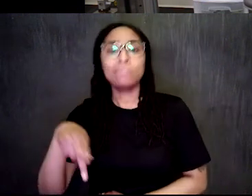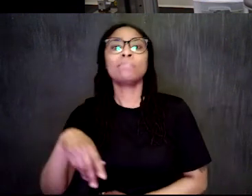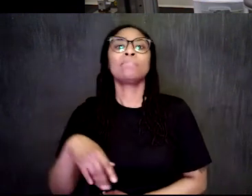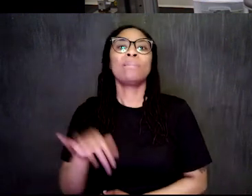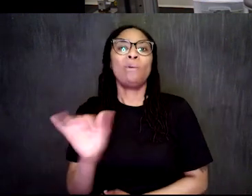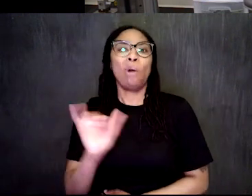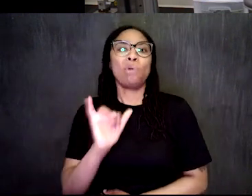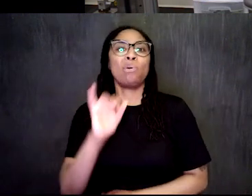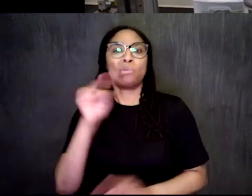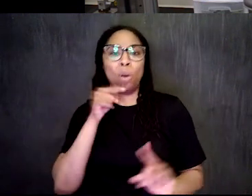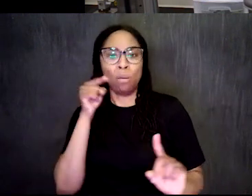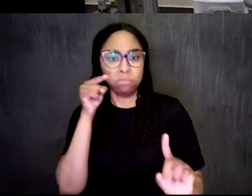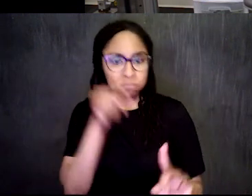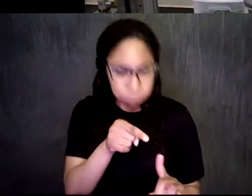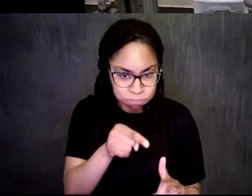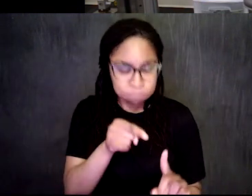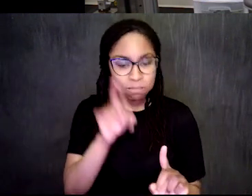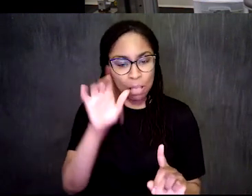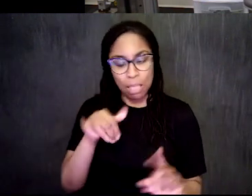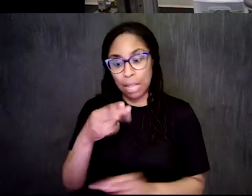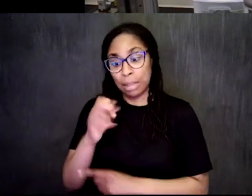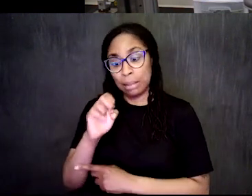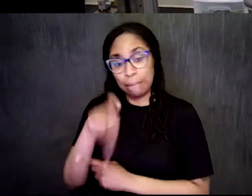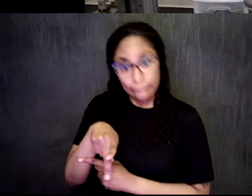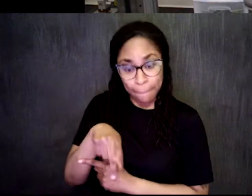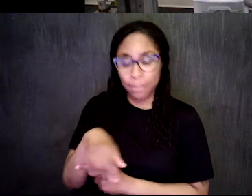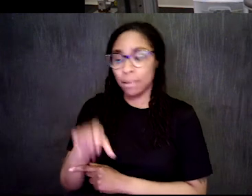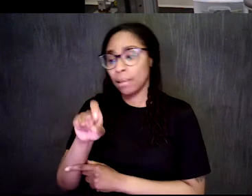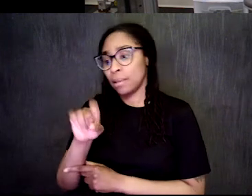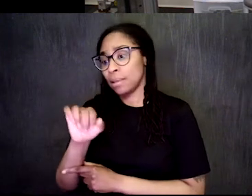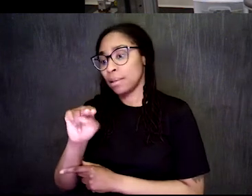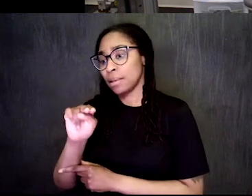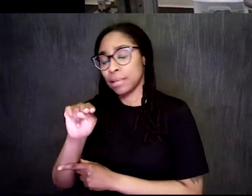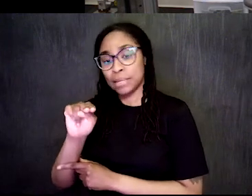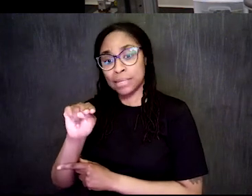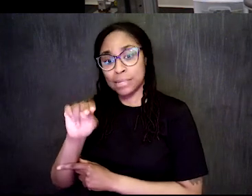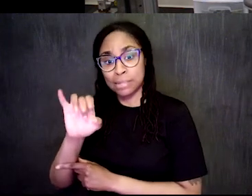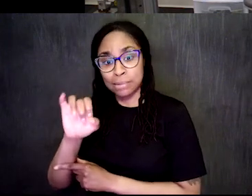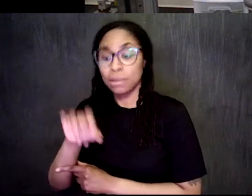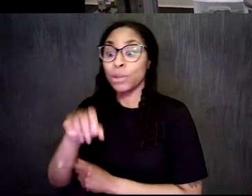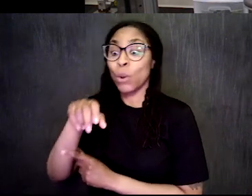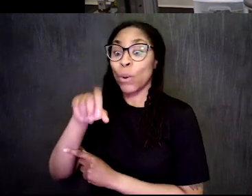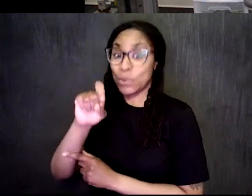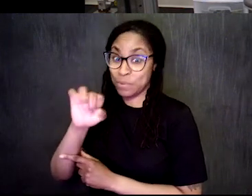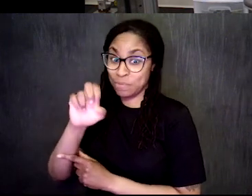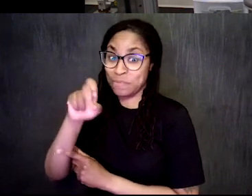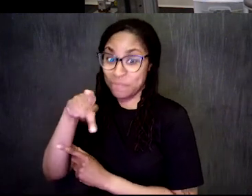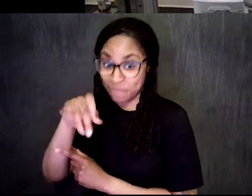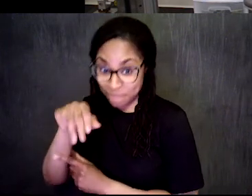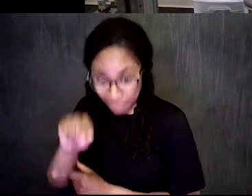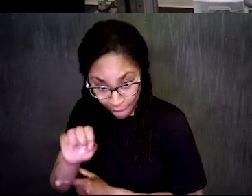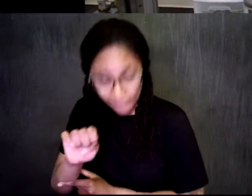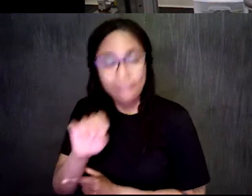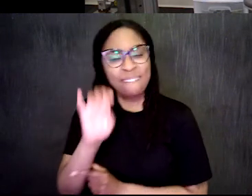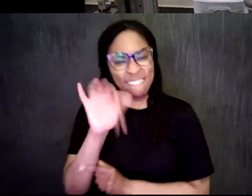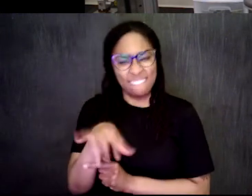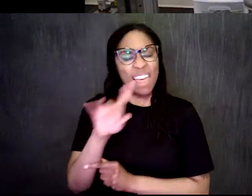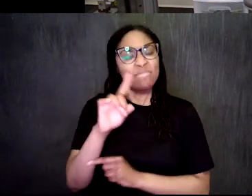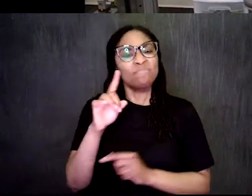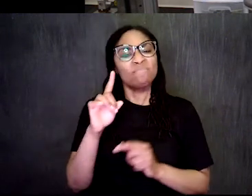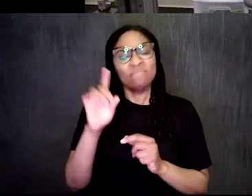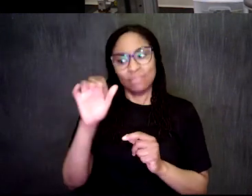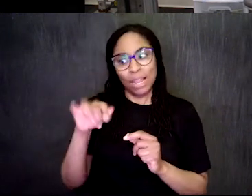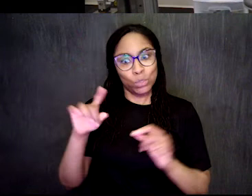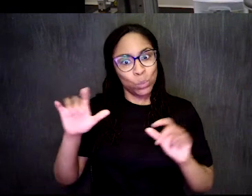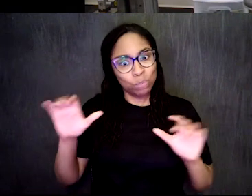for your hips, as well as target your hip and spine mobility. While we're doing these exercises, you should feel